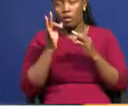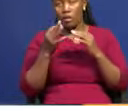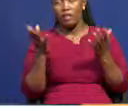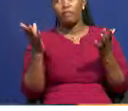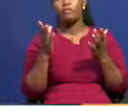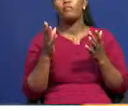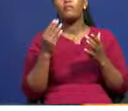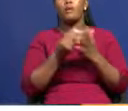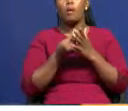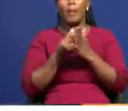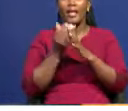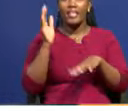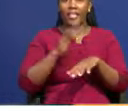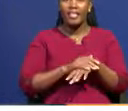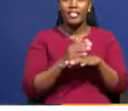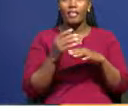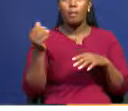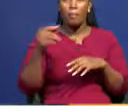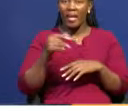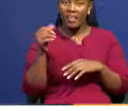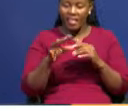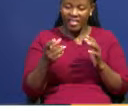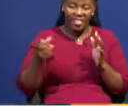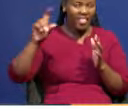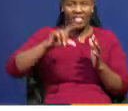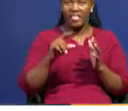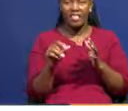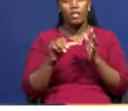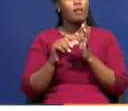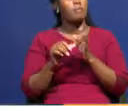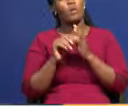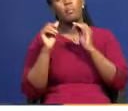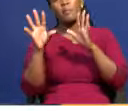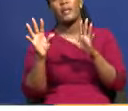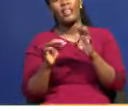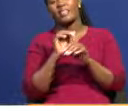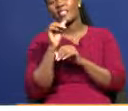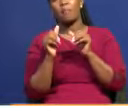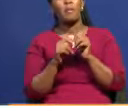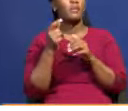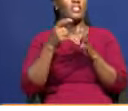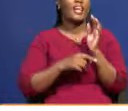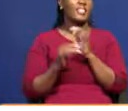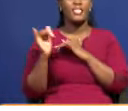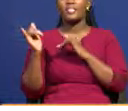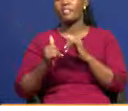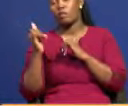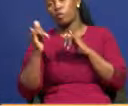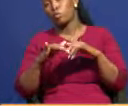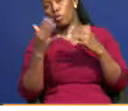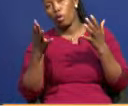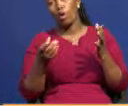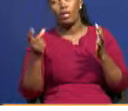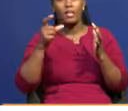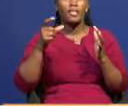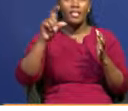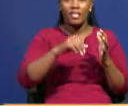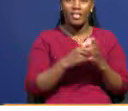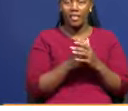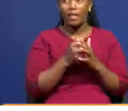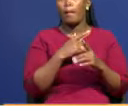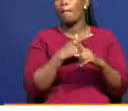income is increased, we don't mind about the expenses. Mm-hmm. We don't mind about the taxes being increased. Mm-hmm. But